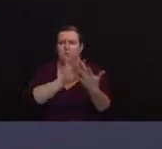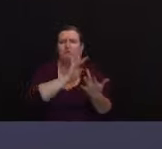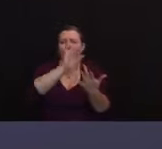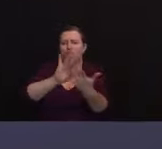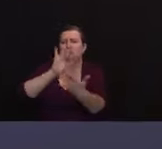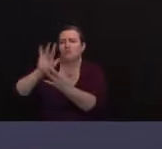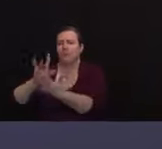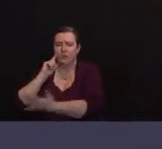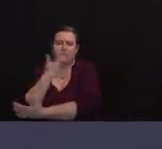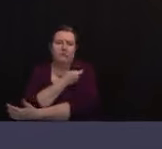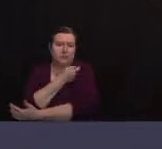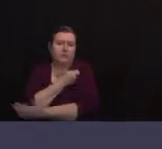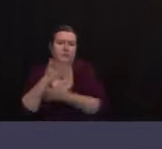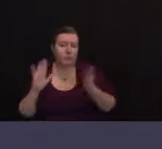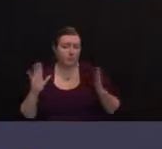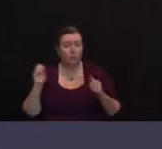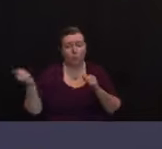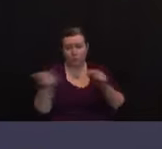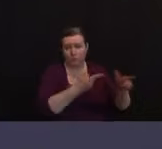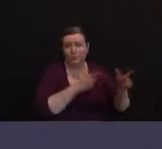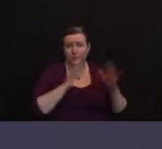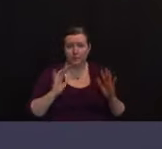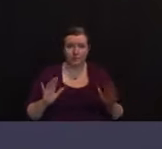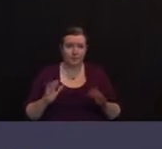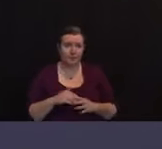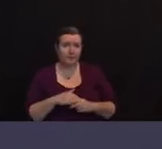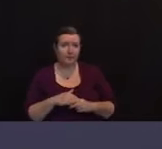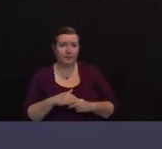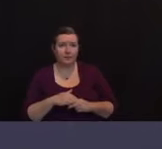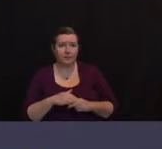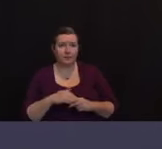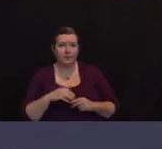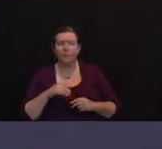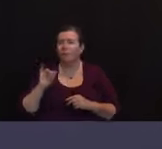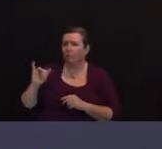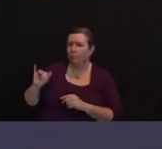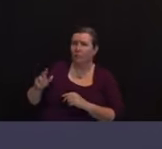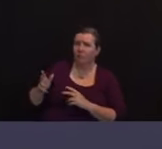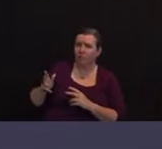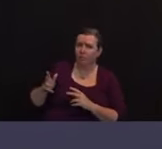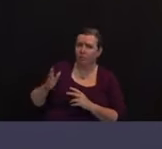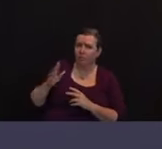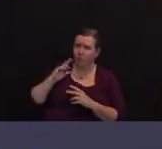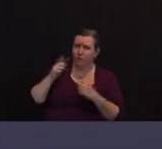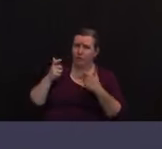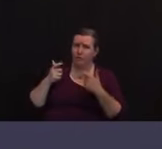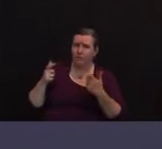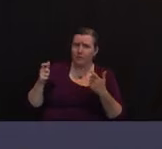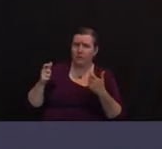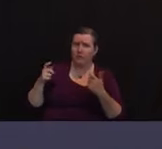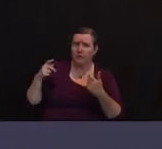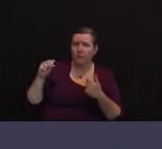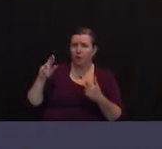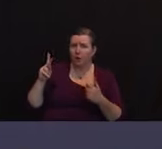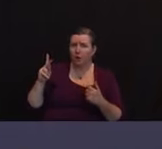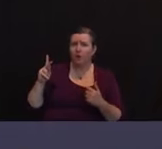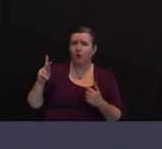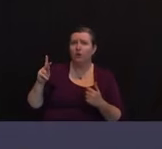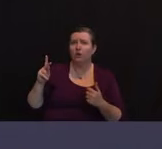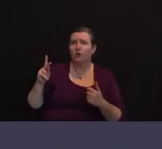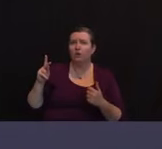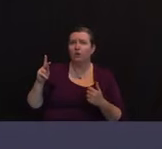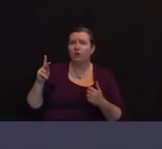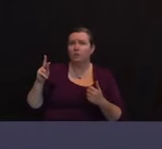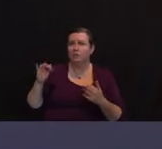I forget which of the big Newark parks over the weekend. I mean, this is evolving. And again, to repeat something, and Judy, if you see